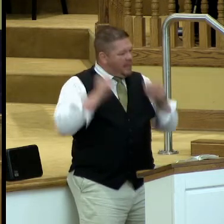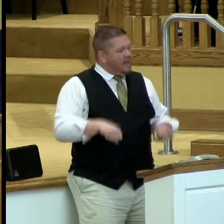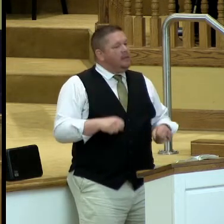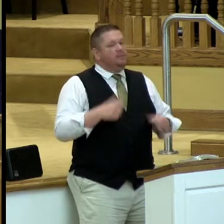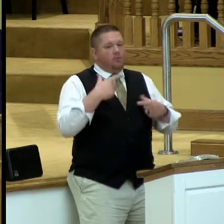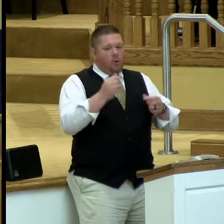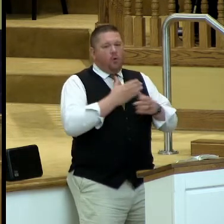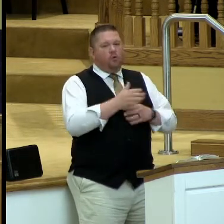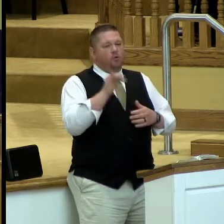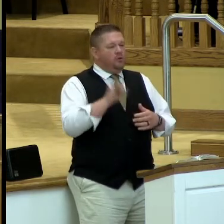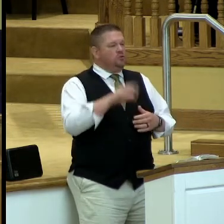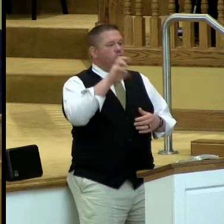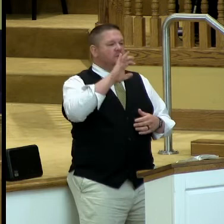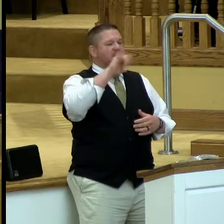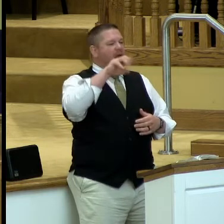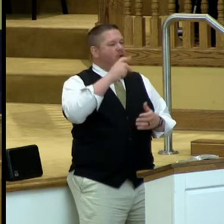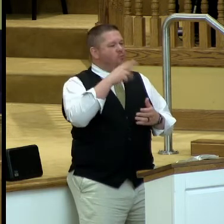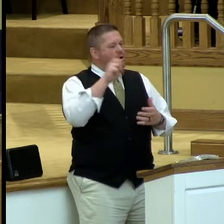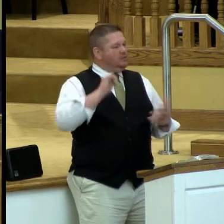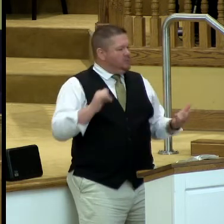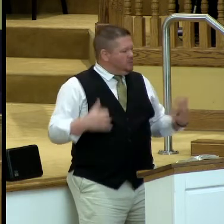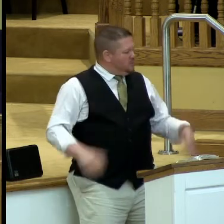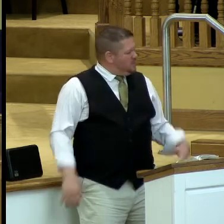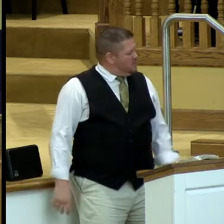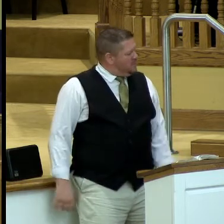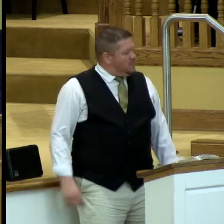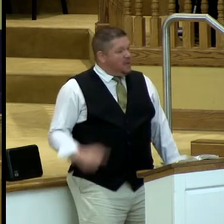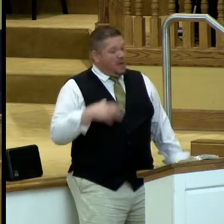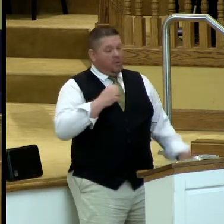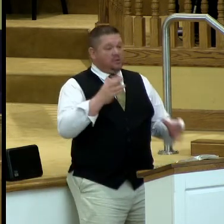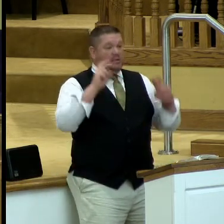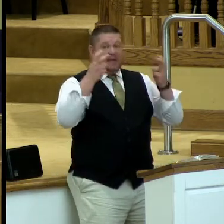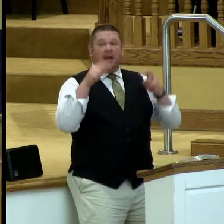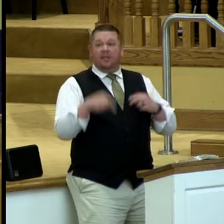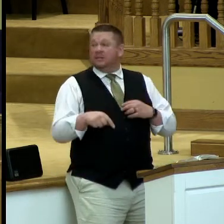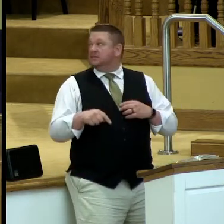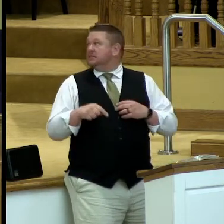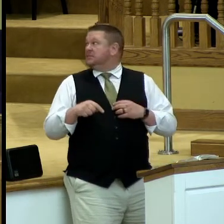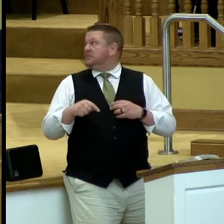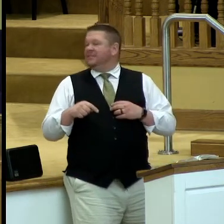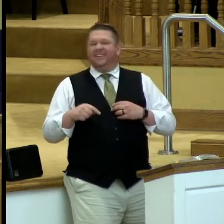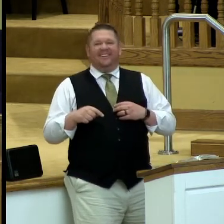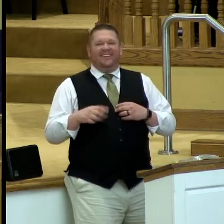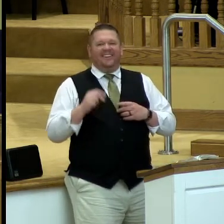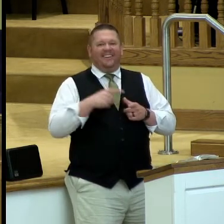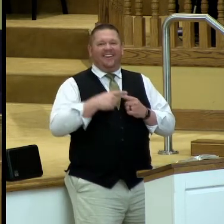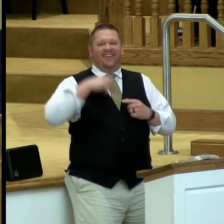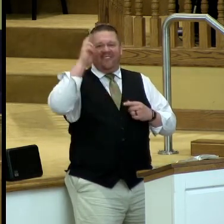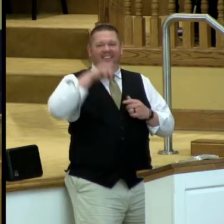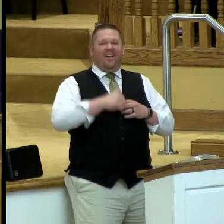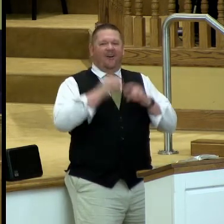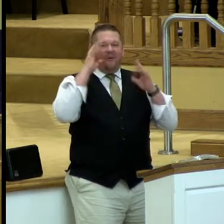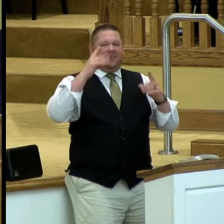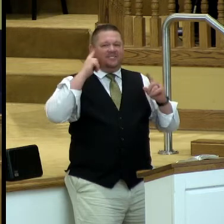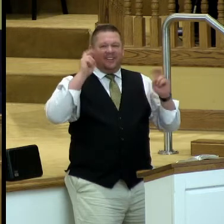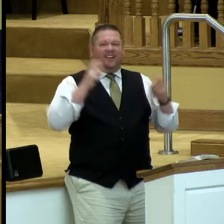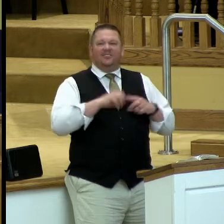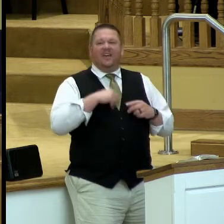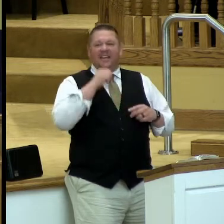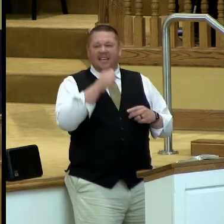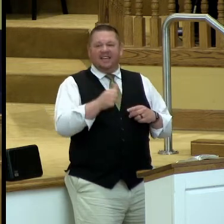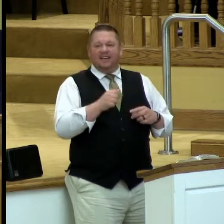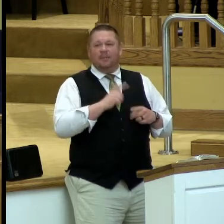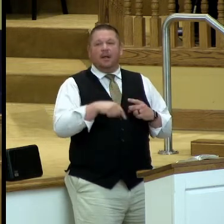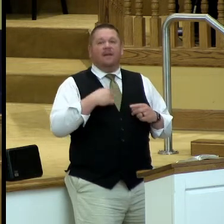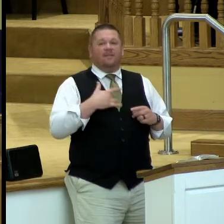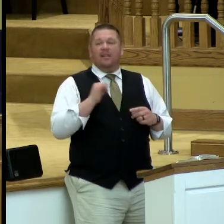ultimately go through his recycling process. I was going to title this, and then I realized how horrible it sounded, so I